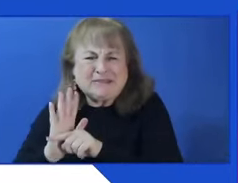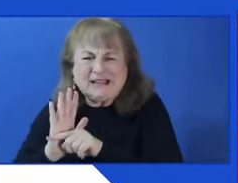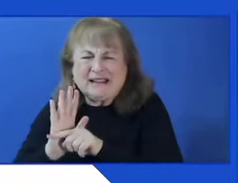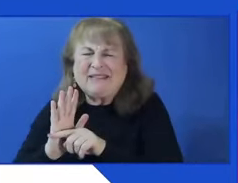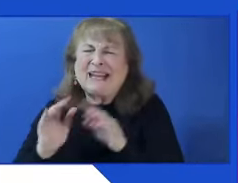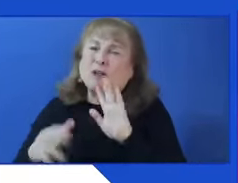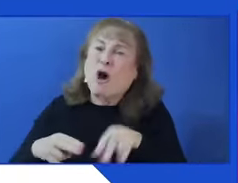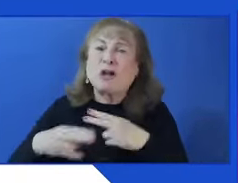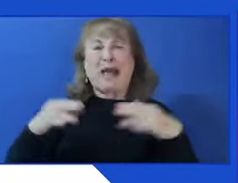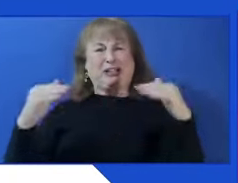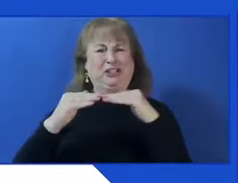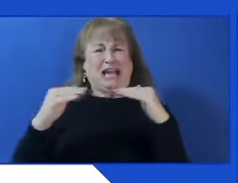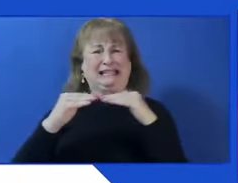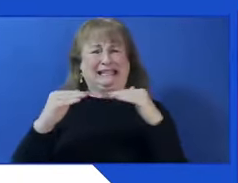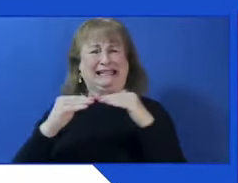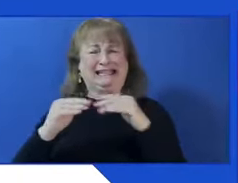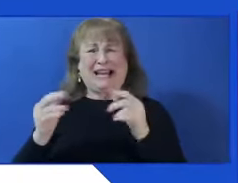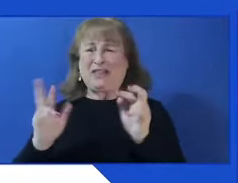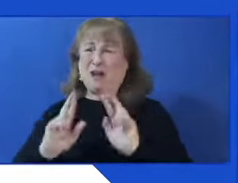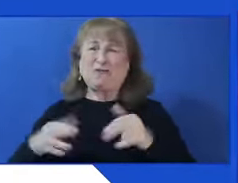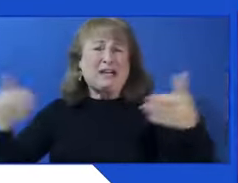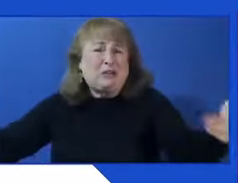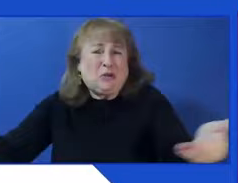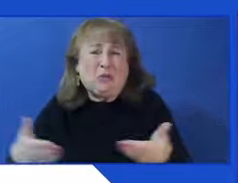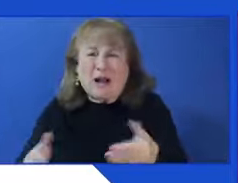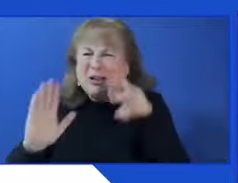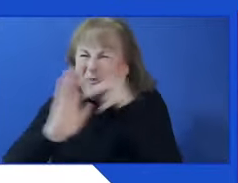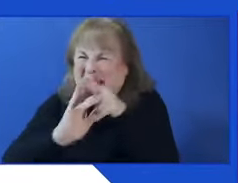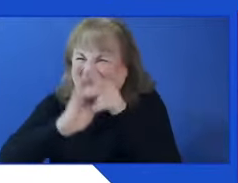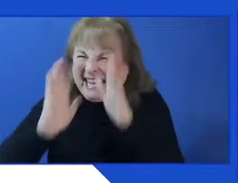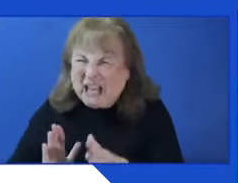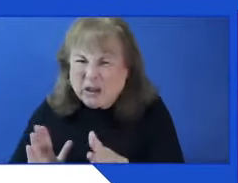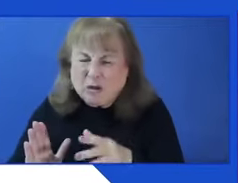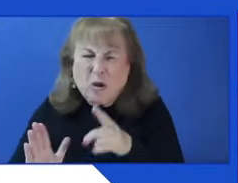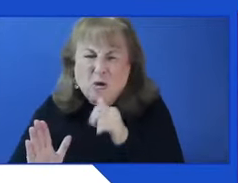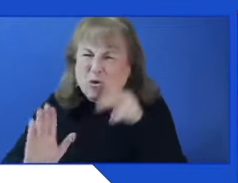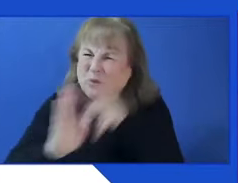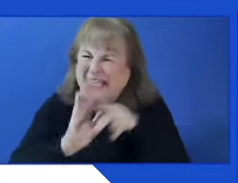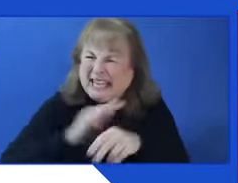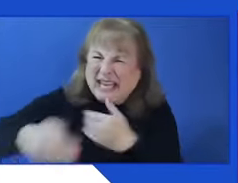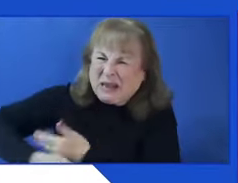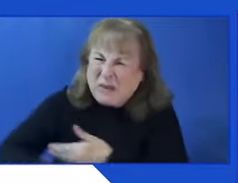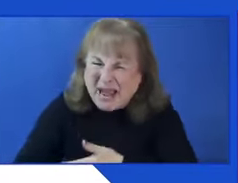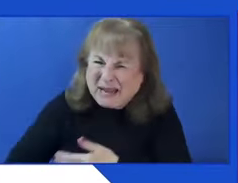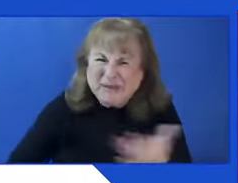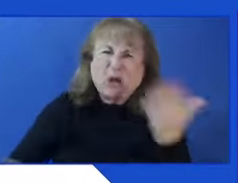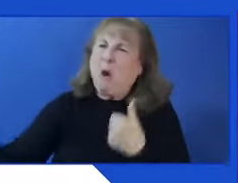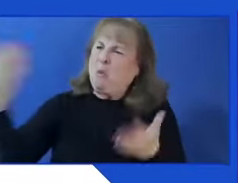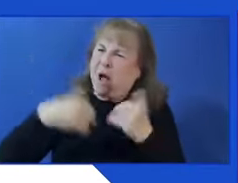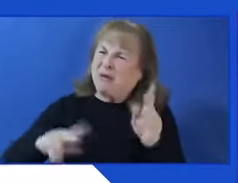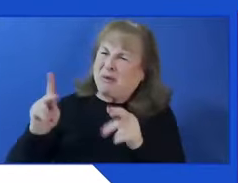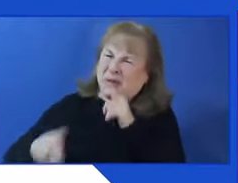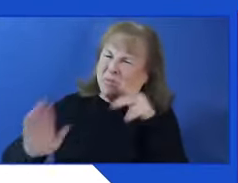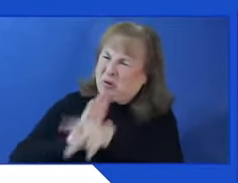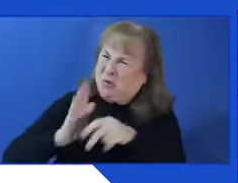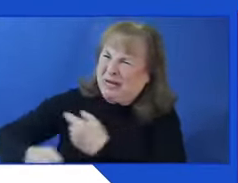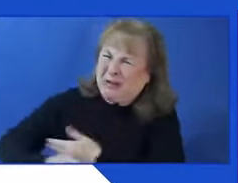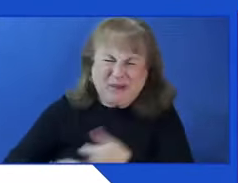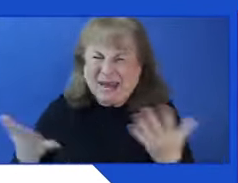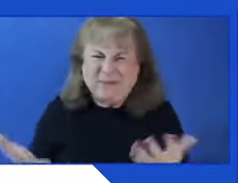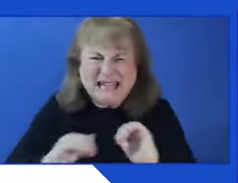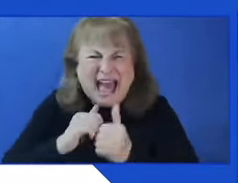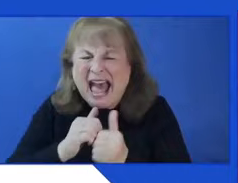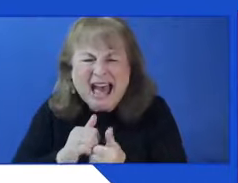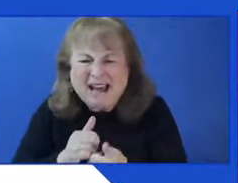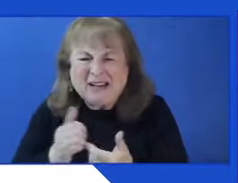justice and they are ready to welcome the killers of babies. They speak about feminism and they are ready to welcome